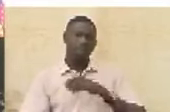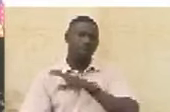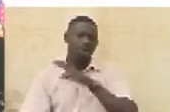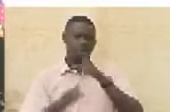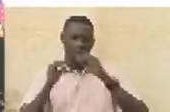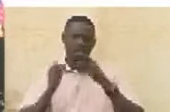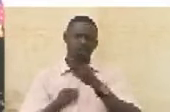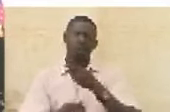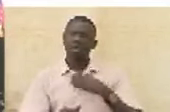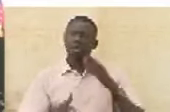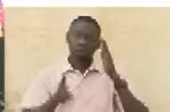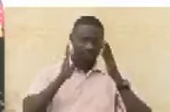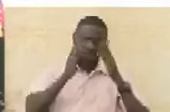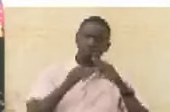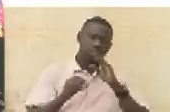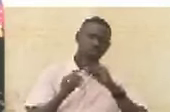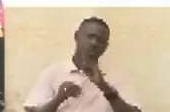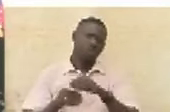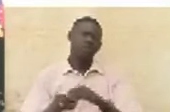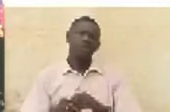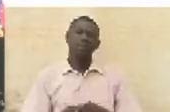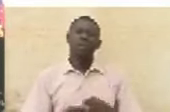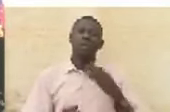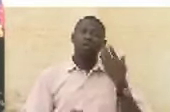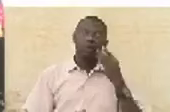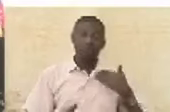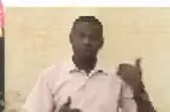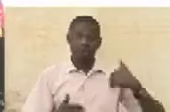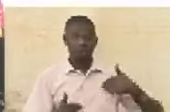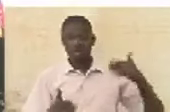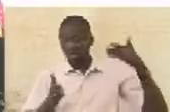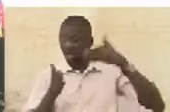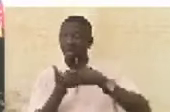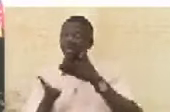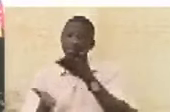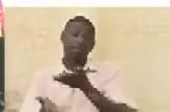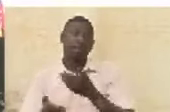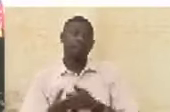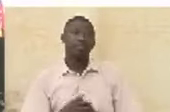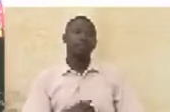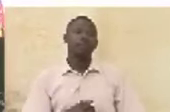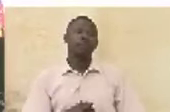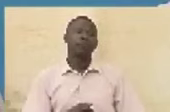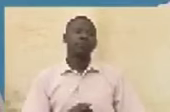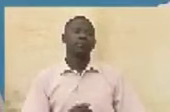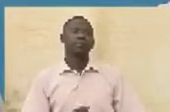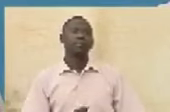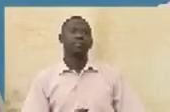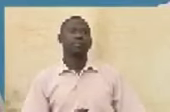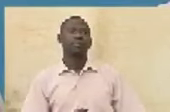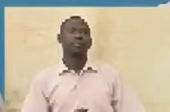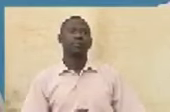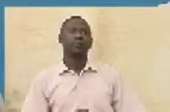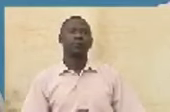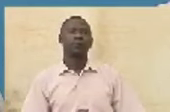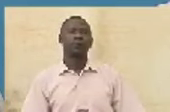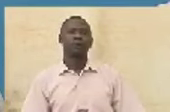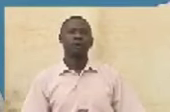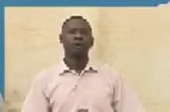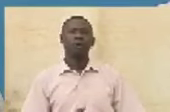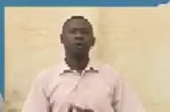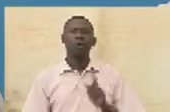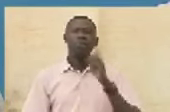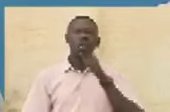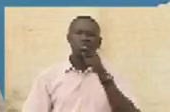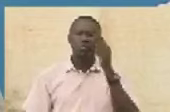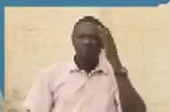we were busy doing that naming ceremony when these people arrived. What went through your mind when you saw them? Muna na ne